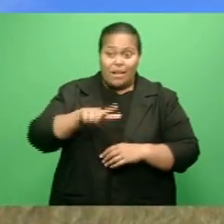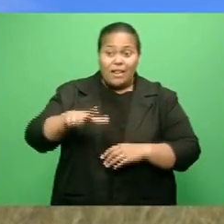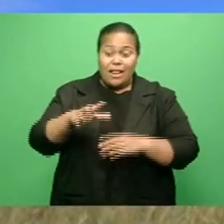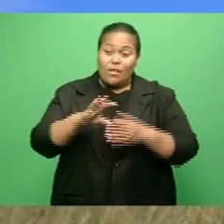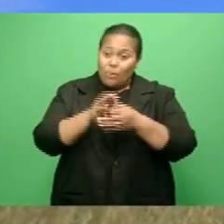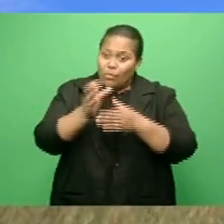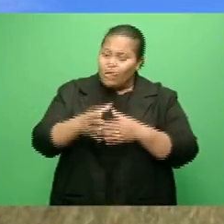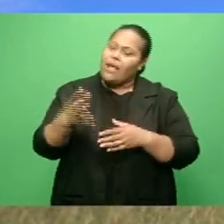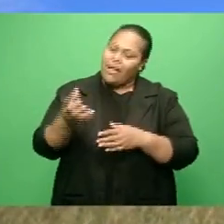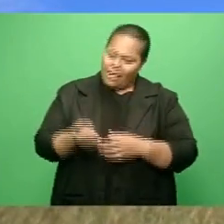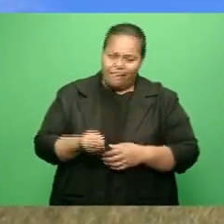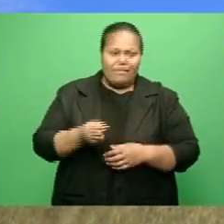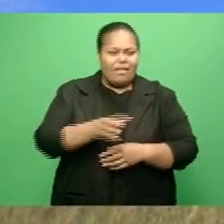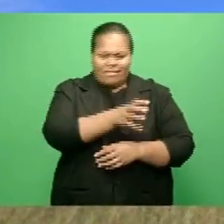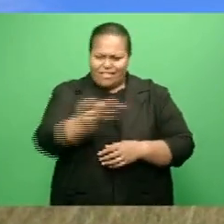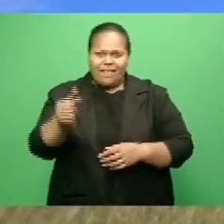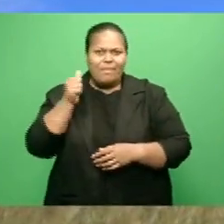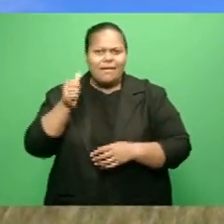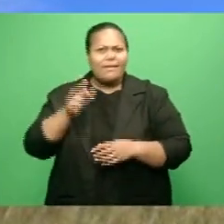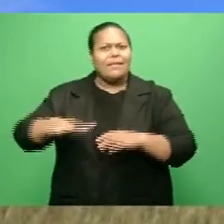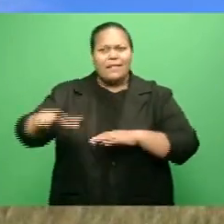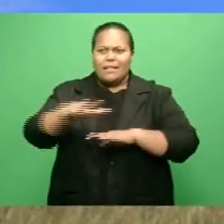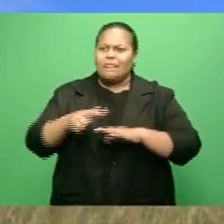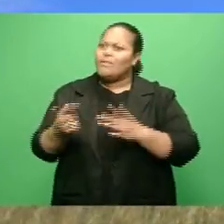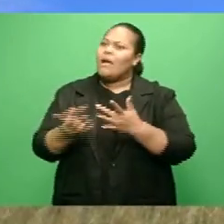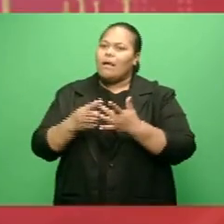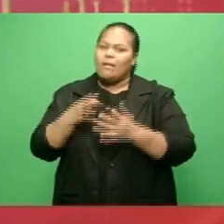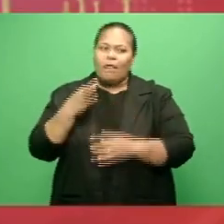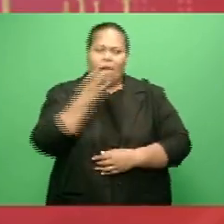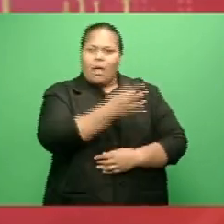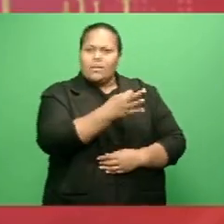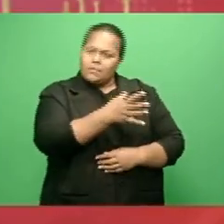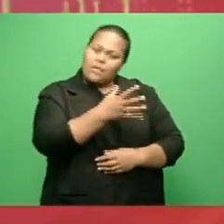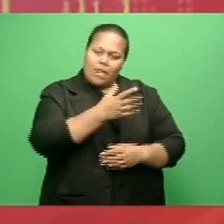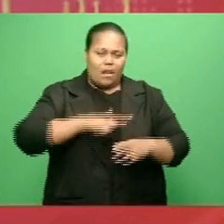back, there are other requests which are pending assessments.